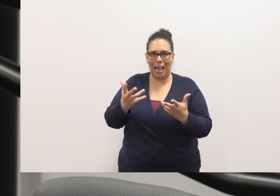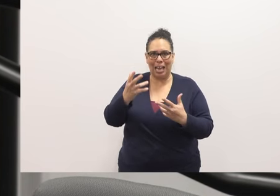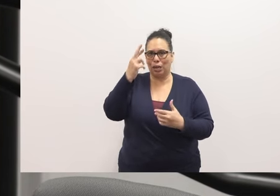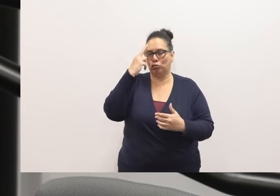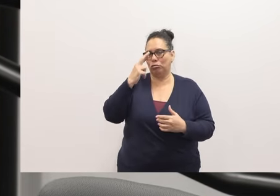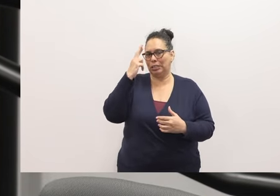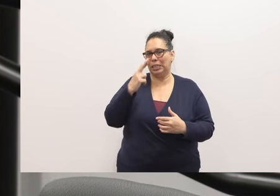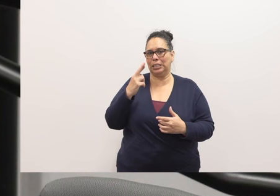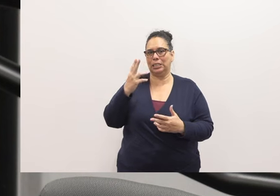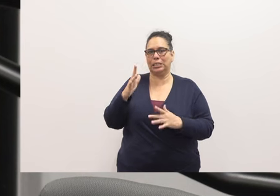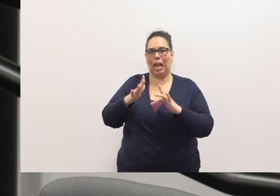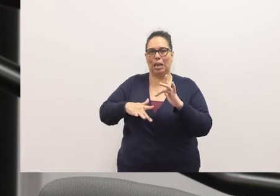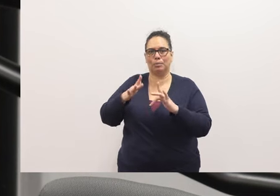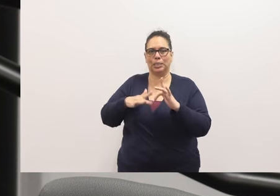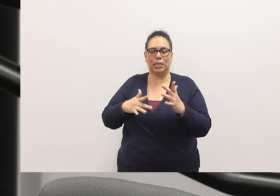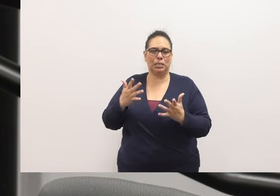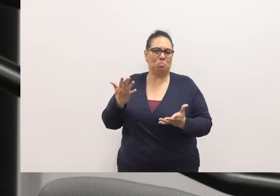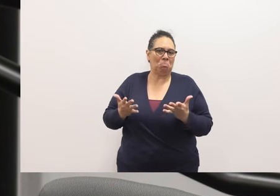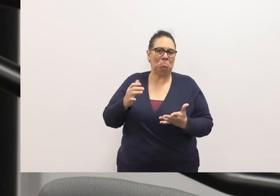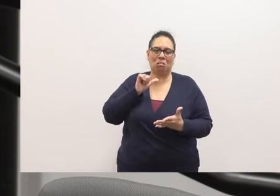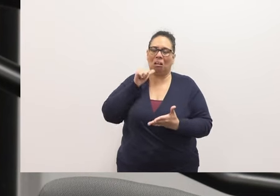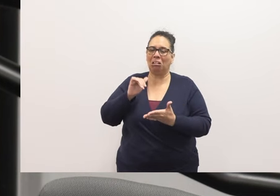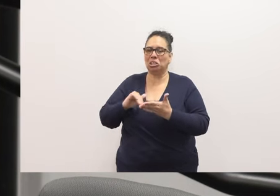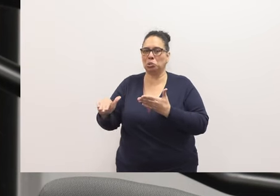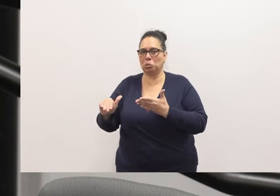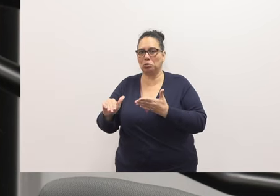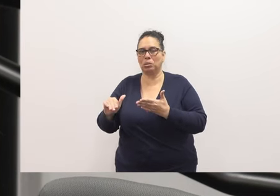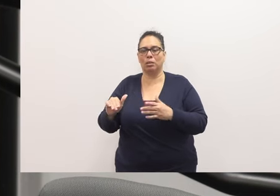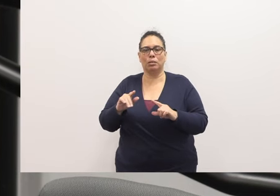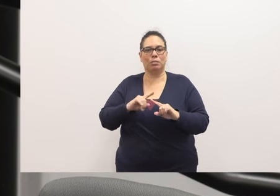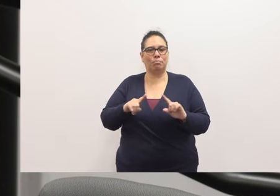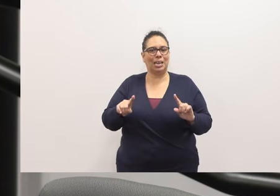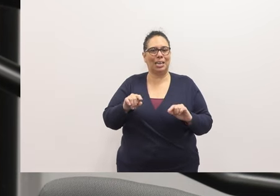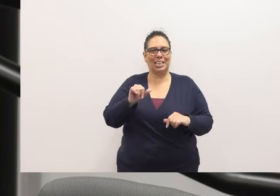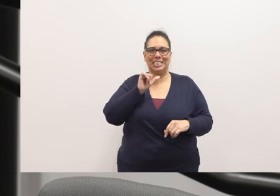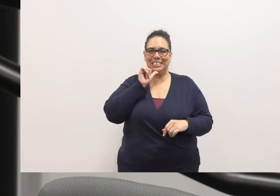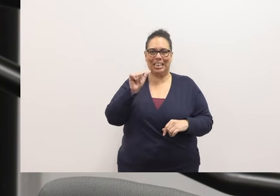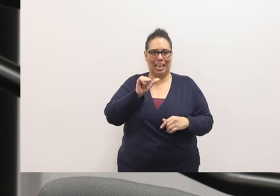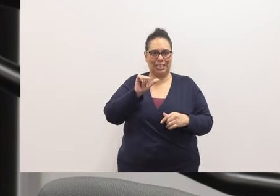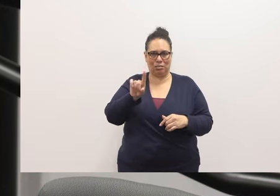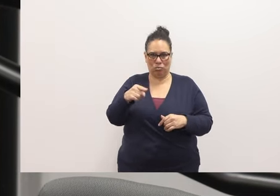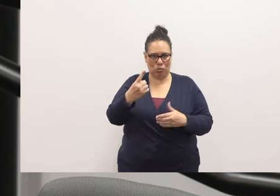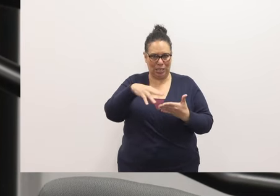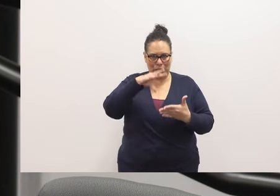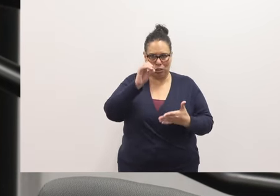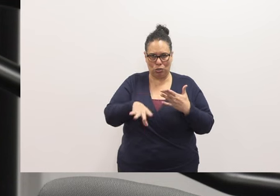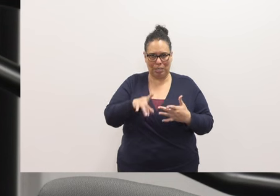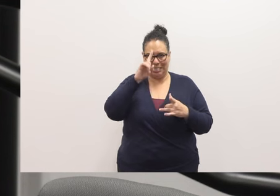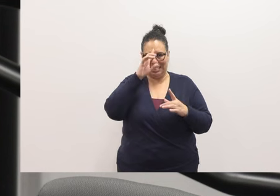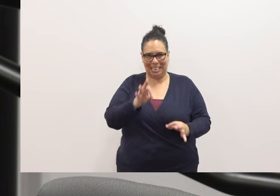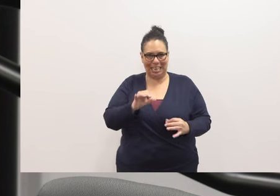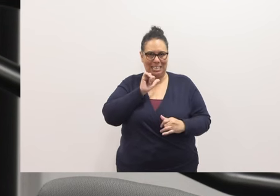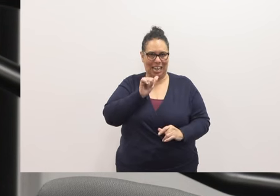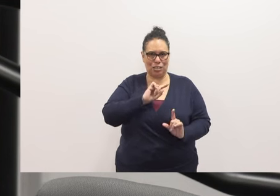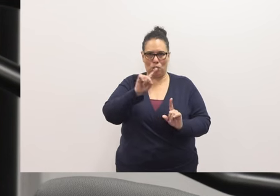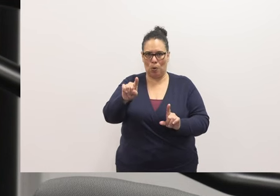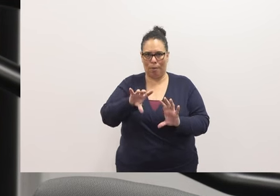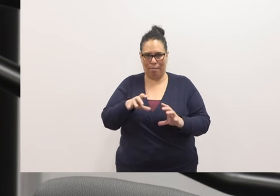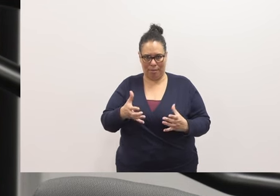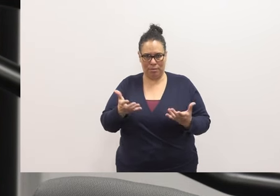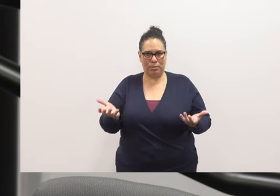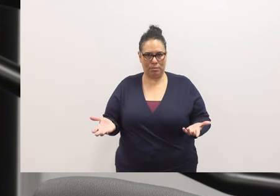reasons why an absence might be unexcused that is not just the student deciding not to go to class. So many of